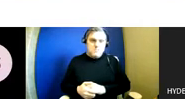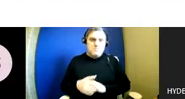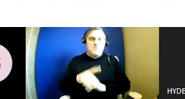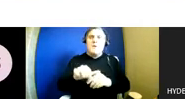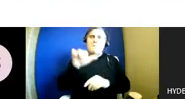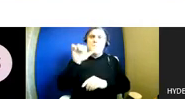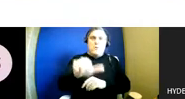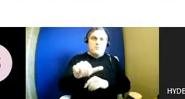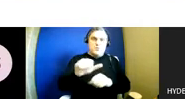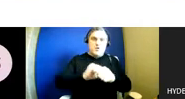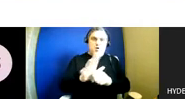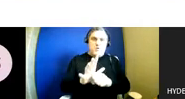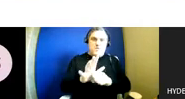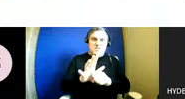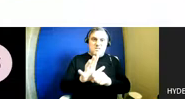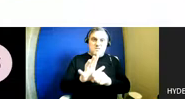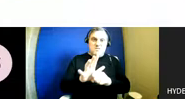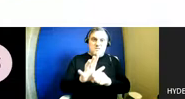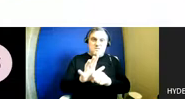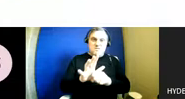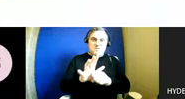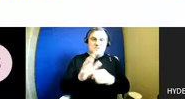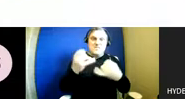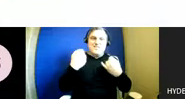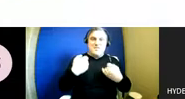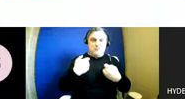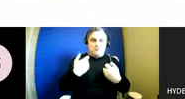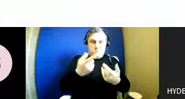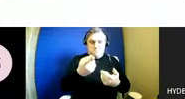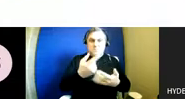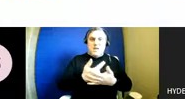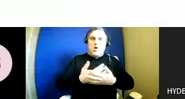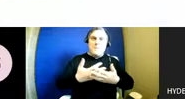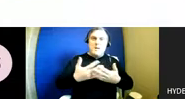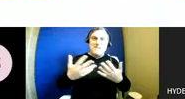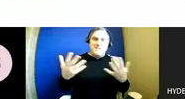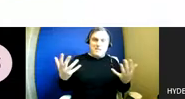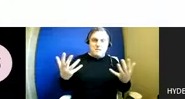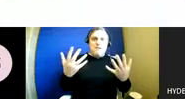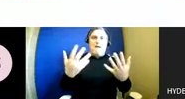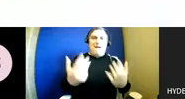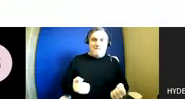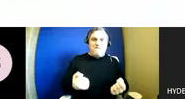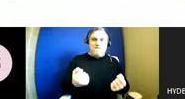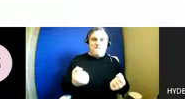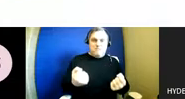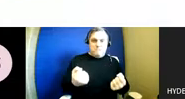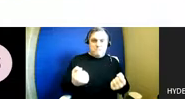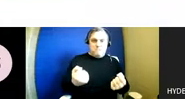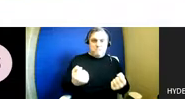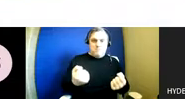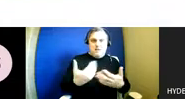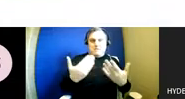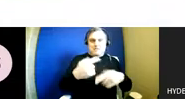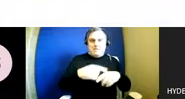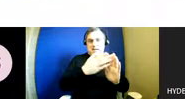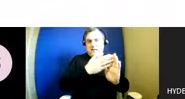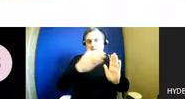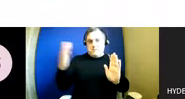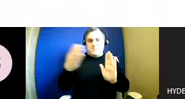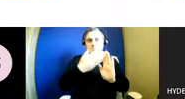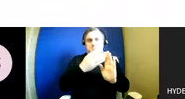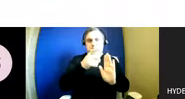post-COVID syndrome prevalence. So that's the number of individuals with the disease at any one time. And the